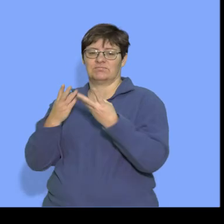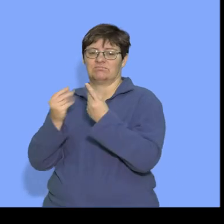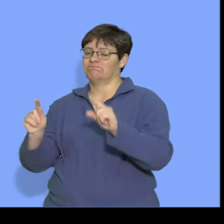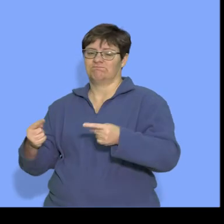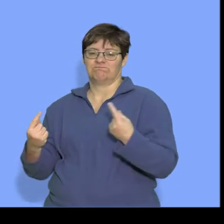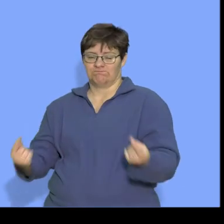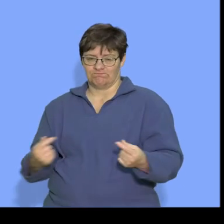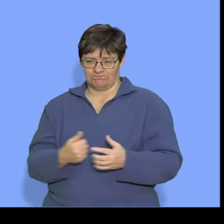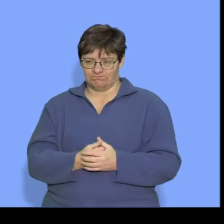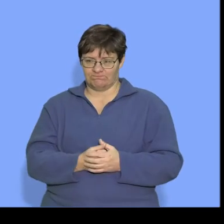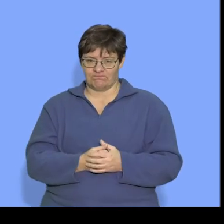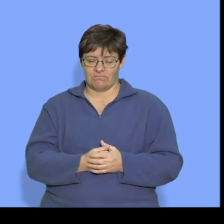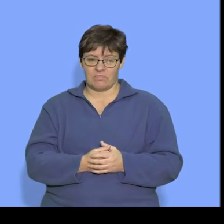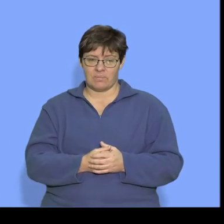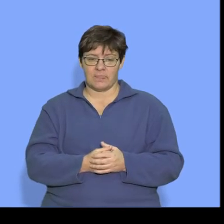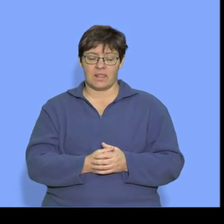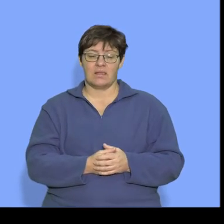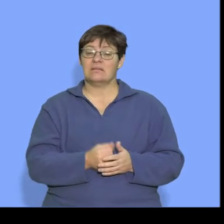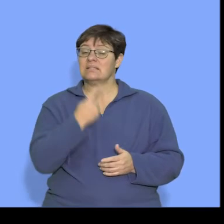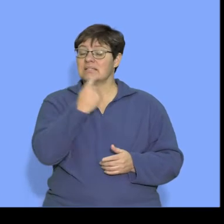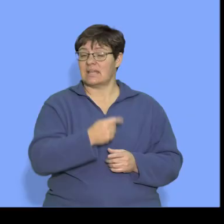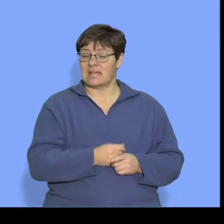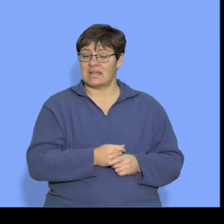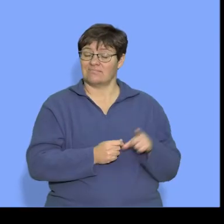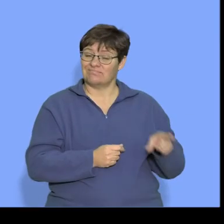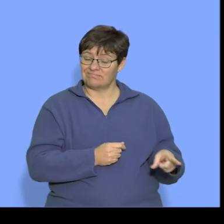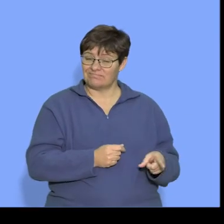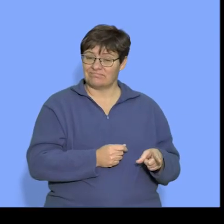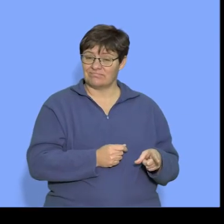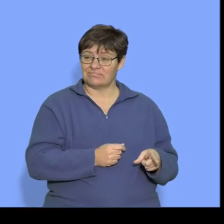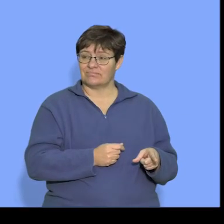when we talk about biodegradable, again, these can